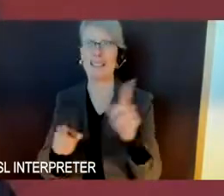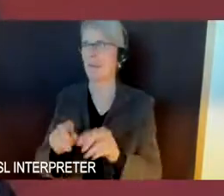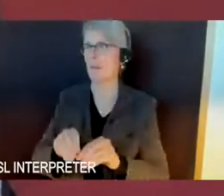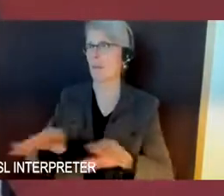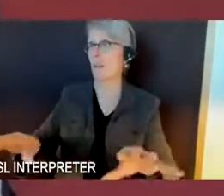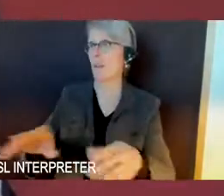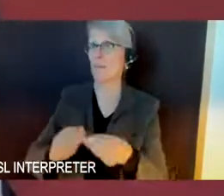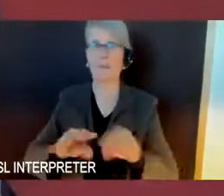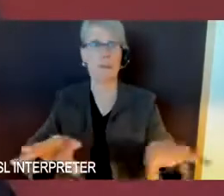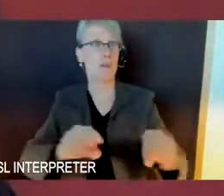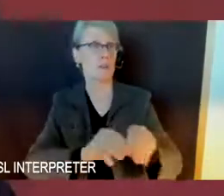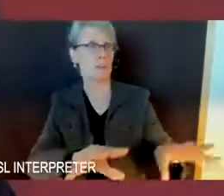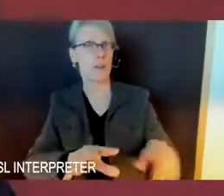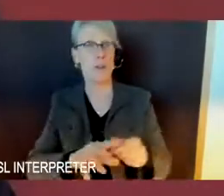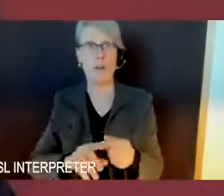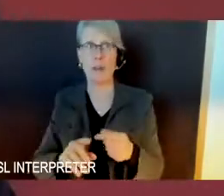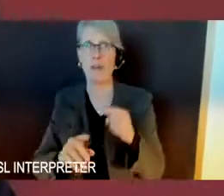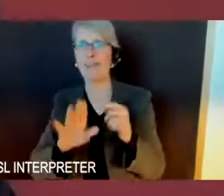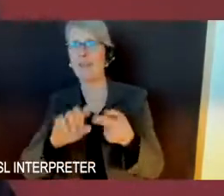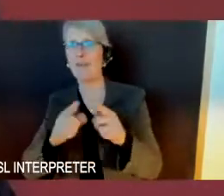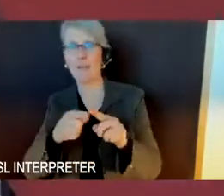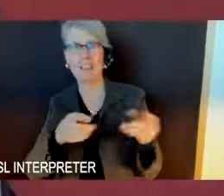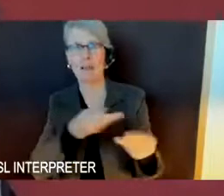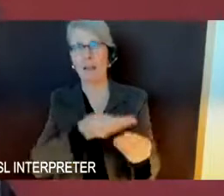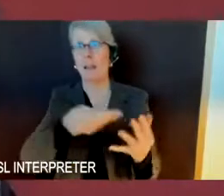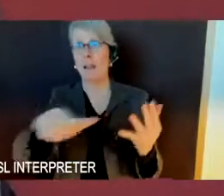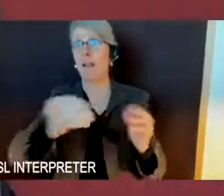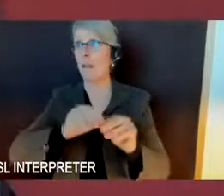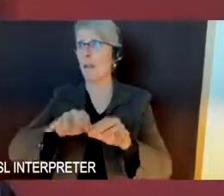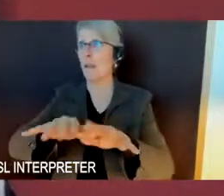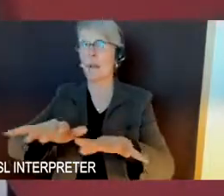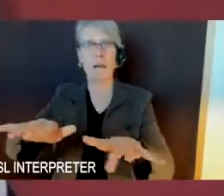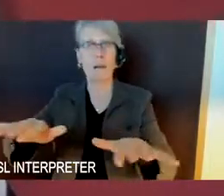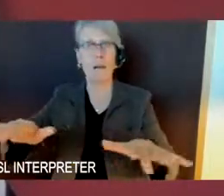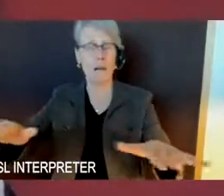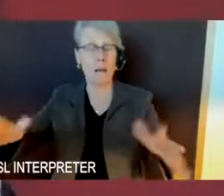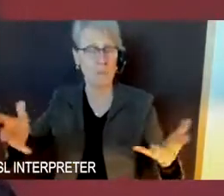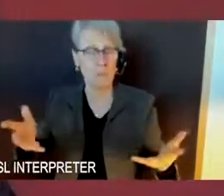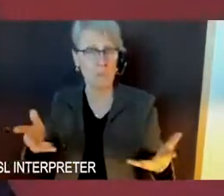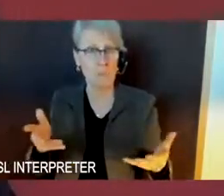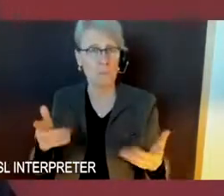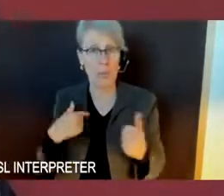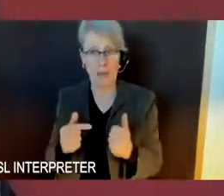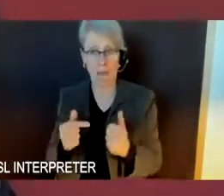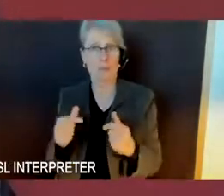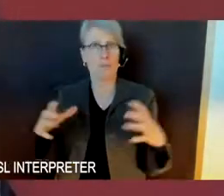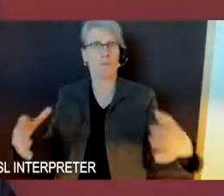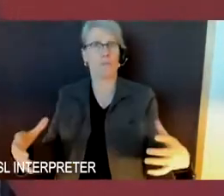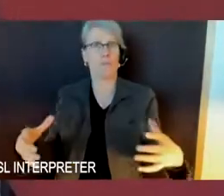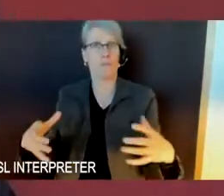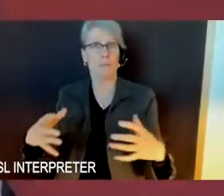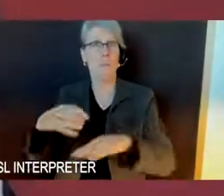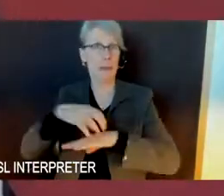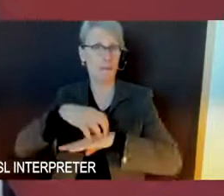and they did the same thing. And a few of those friends shared it with a few other people. And before I knew it,